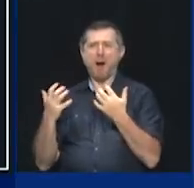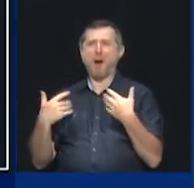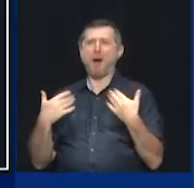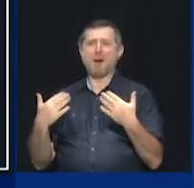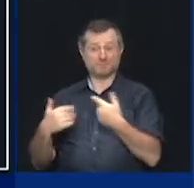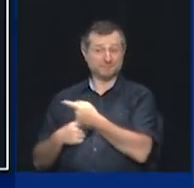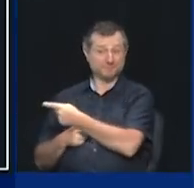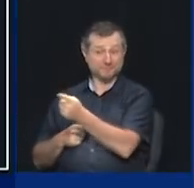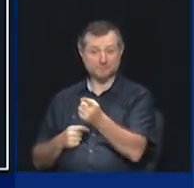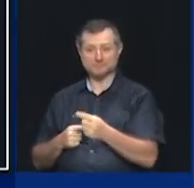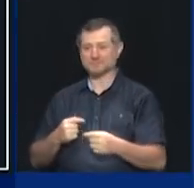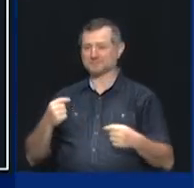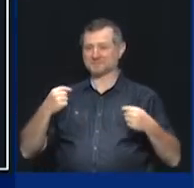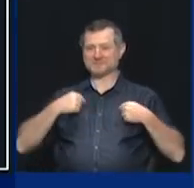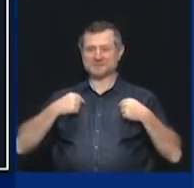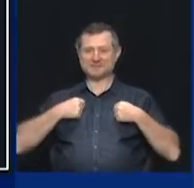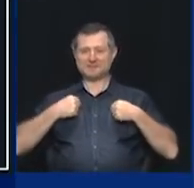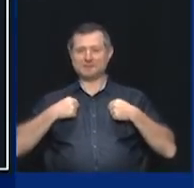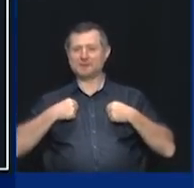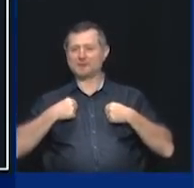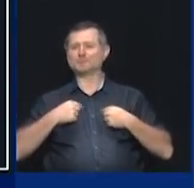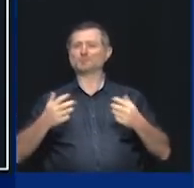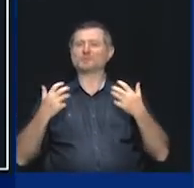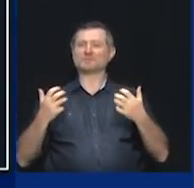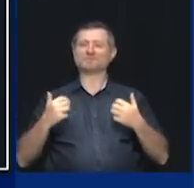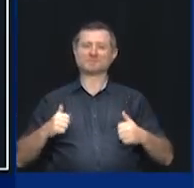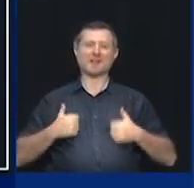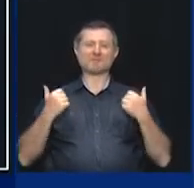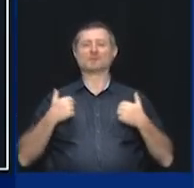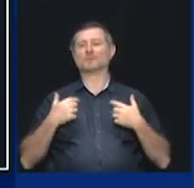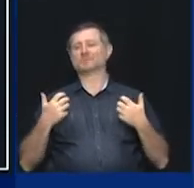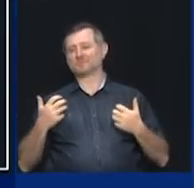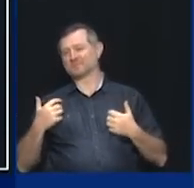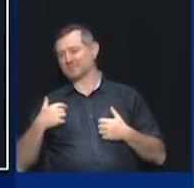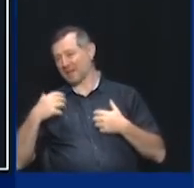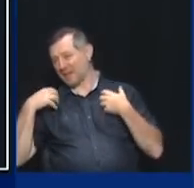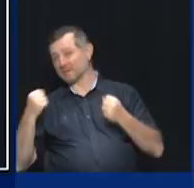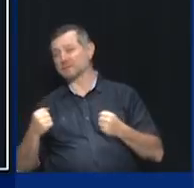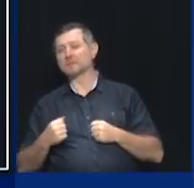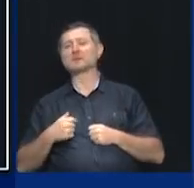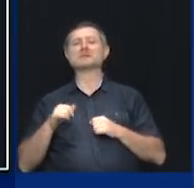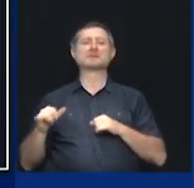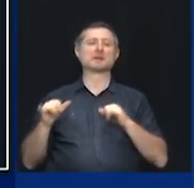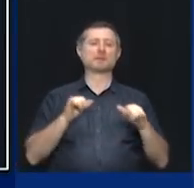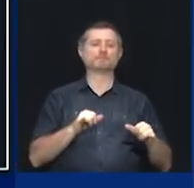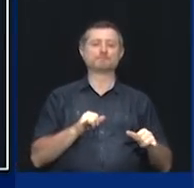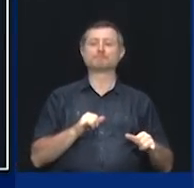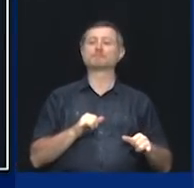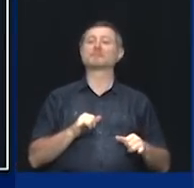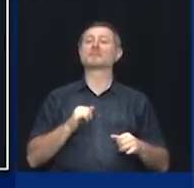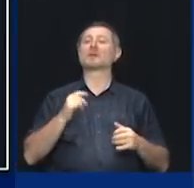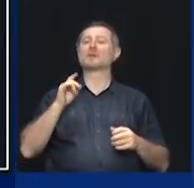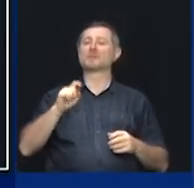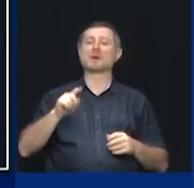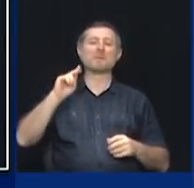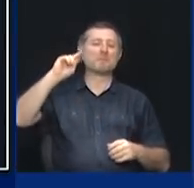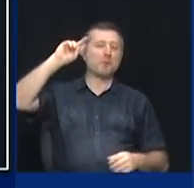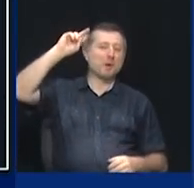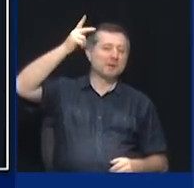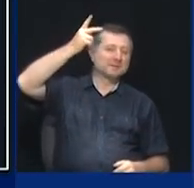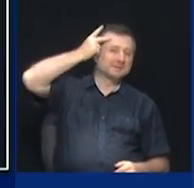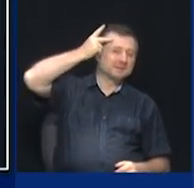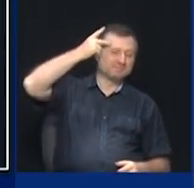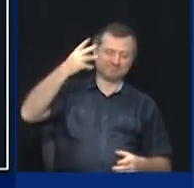about them. So they wanted to do it. Here we need the political will. We need the same